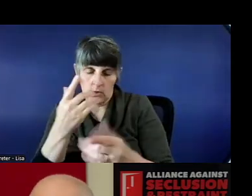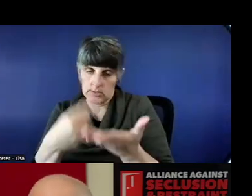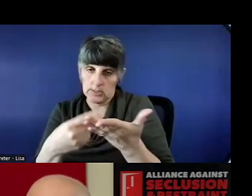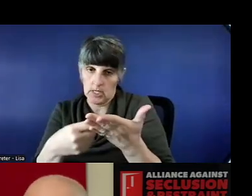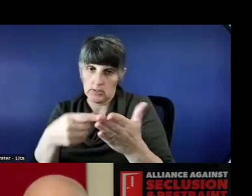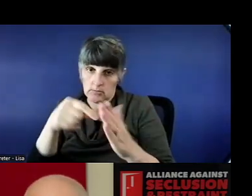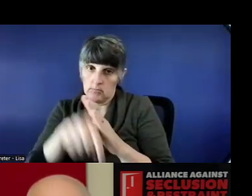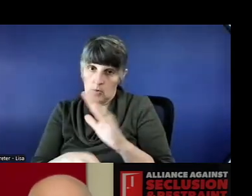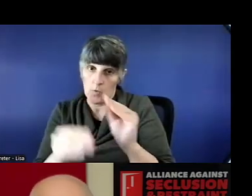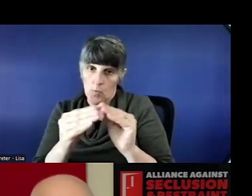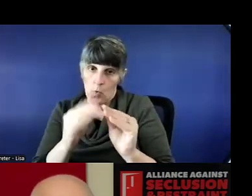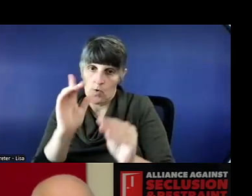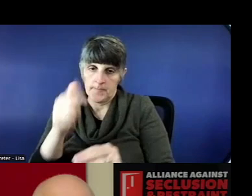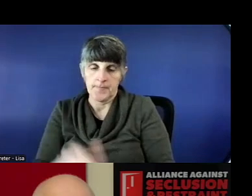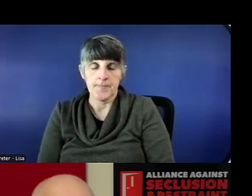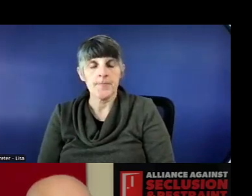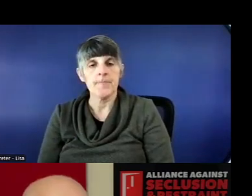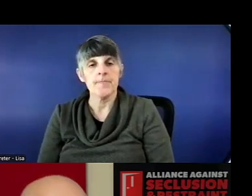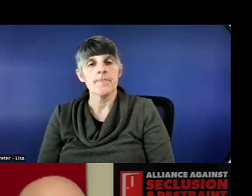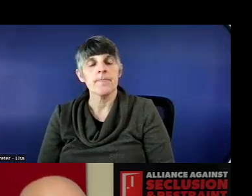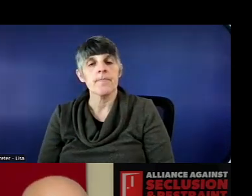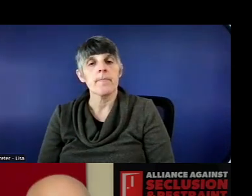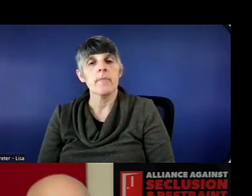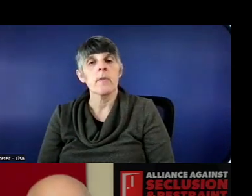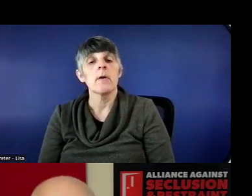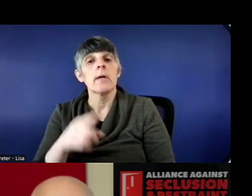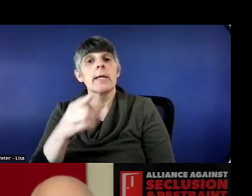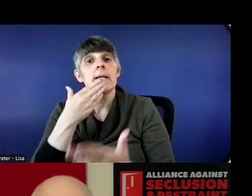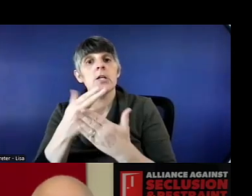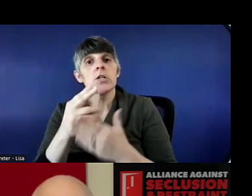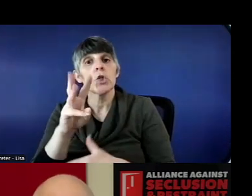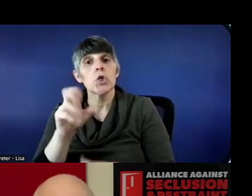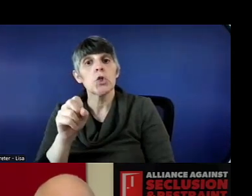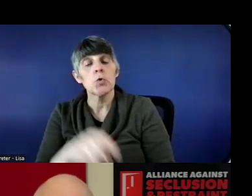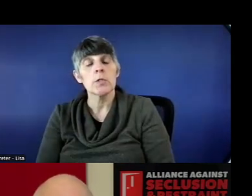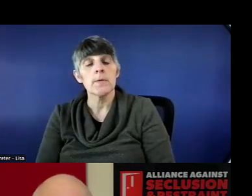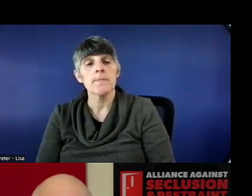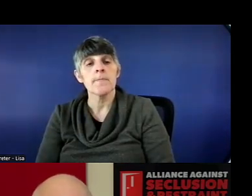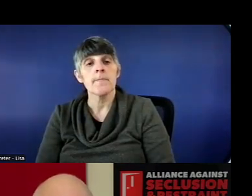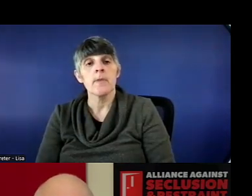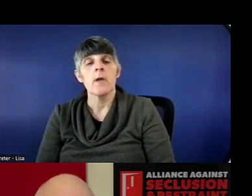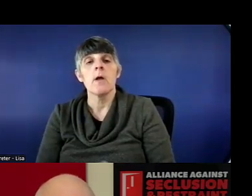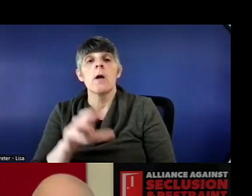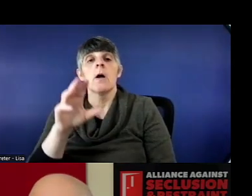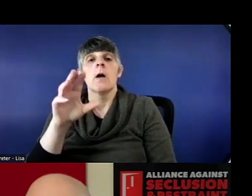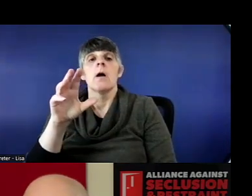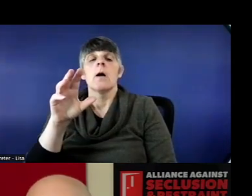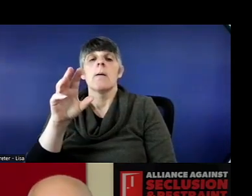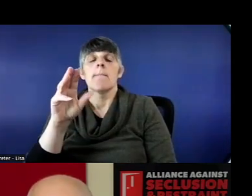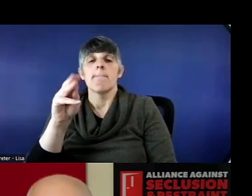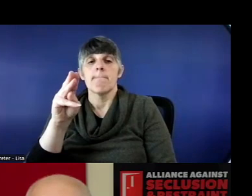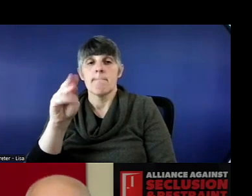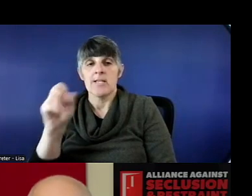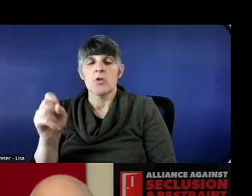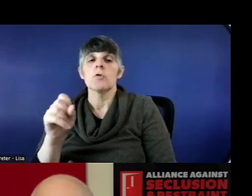about what some of those things are later today. Now, here's the good news. The Massachusetts Department of Elementary and Secondary Education, they